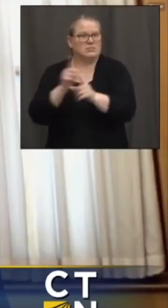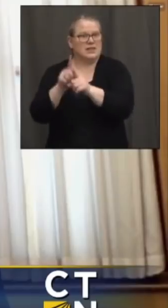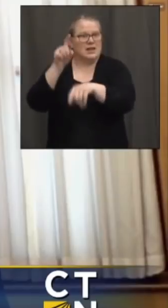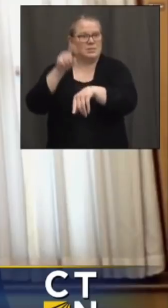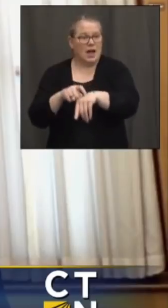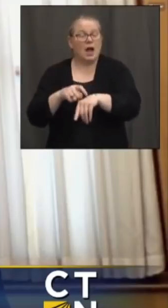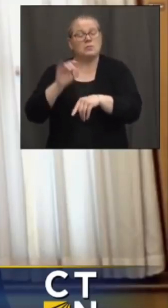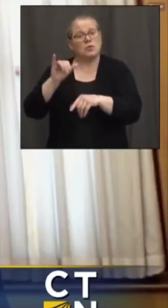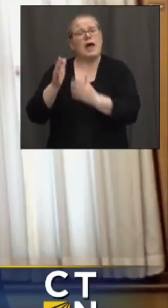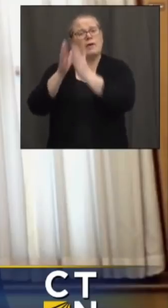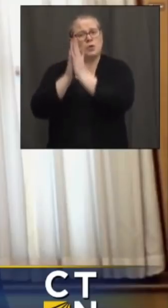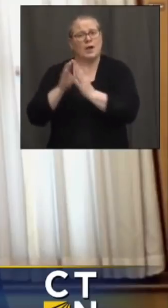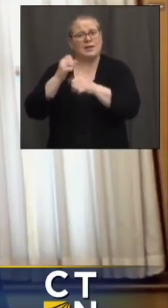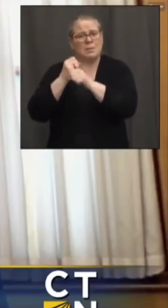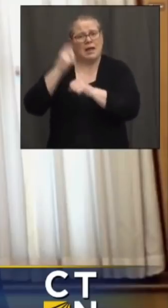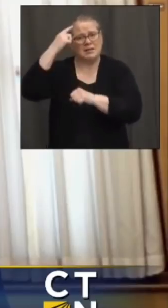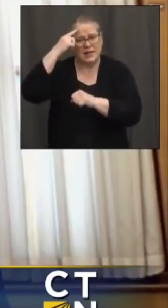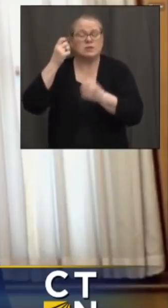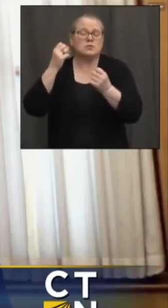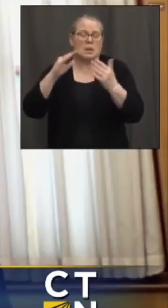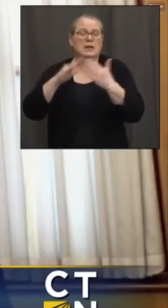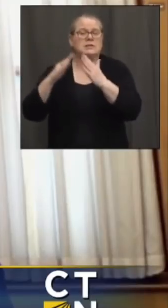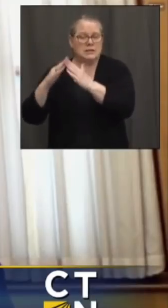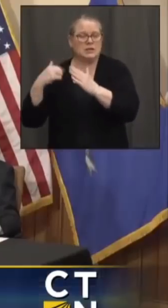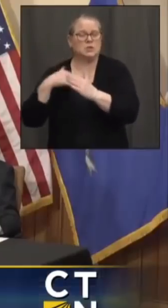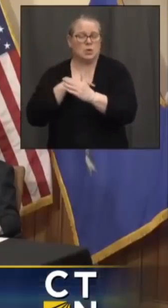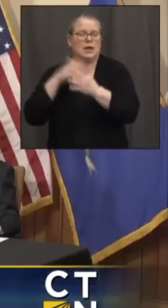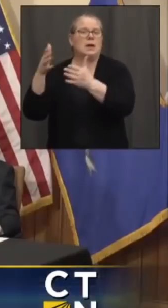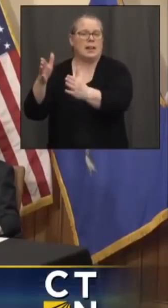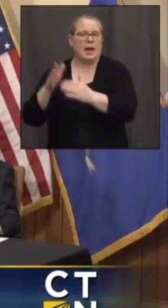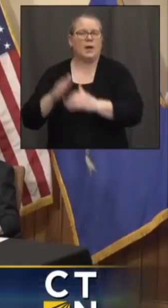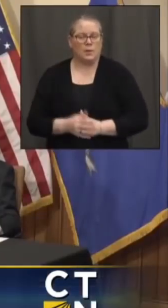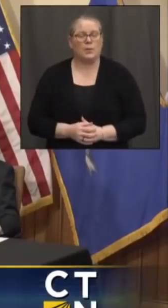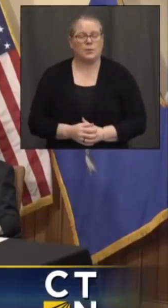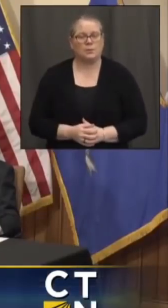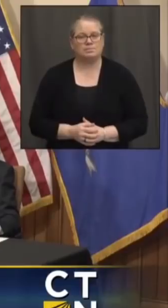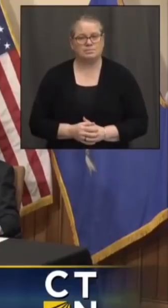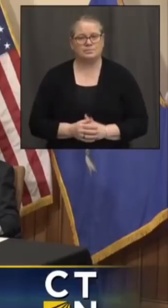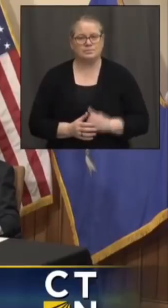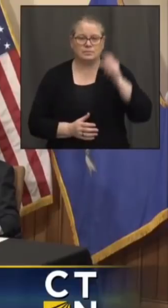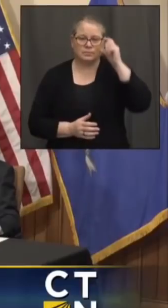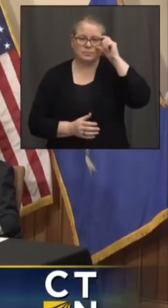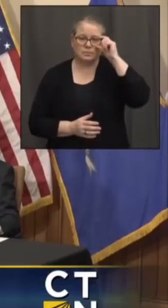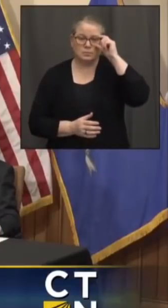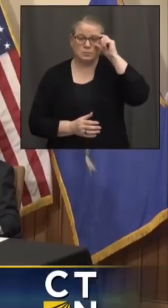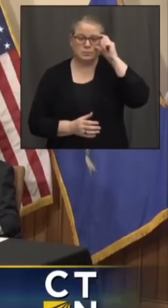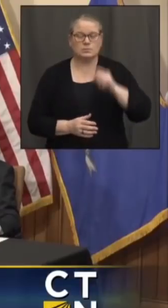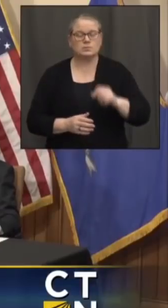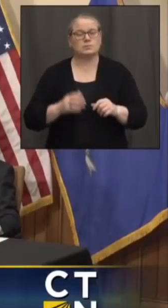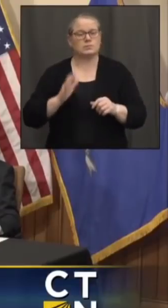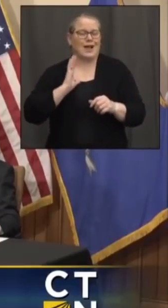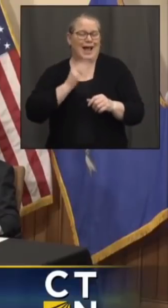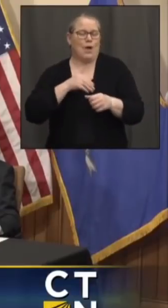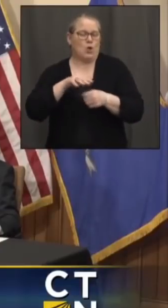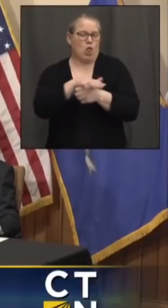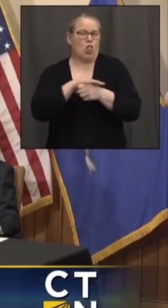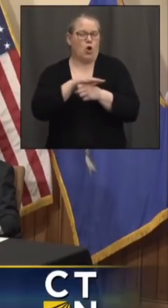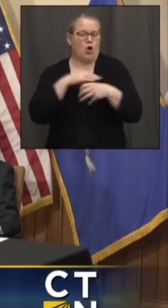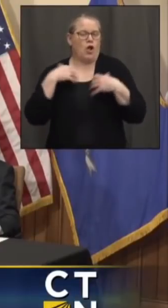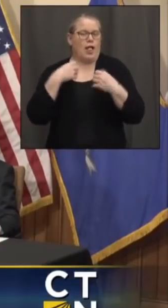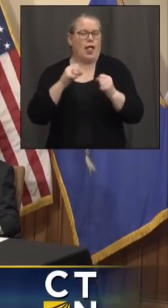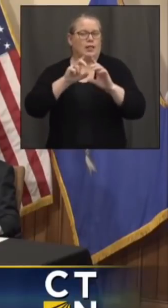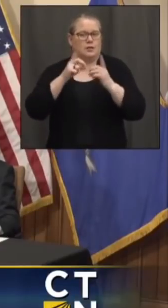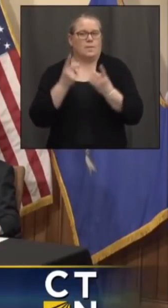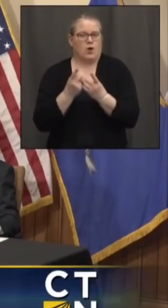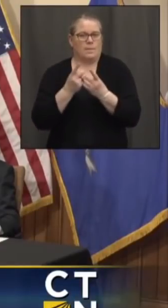request from a lot of our cities was compelling as well. Yeah, and I know for some of that, our local health department had booked up for a